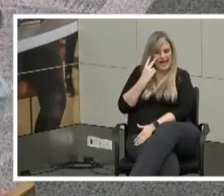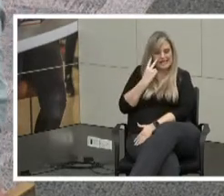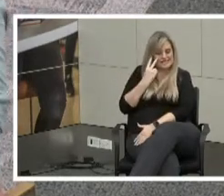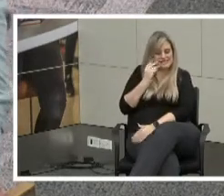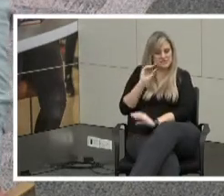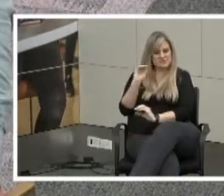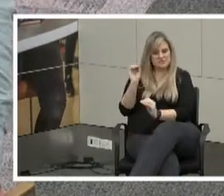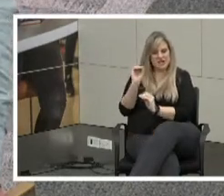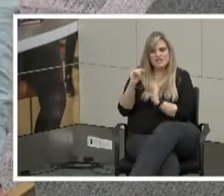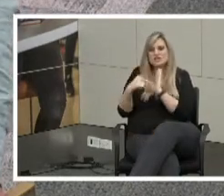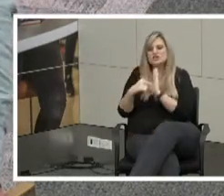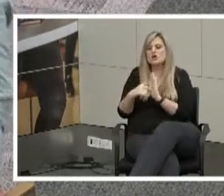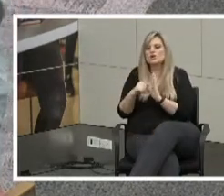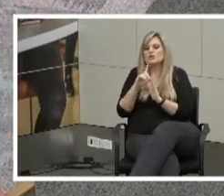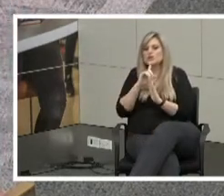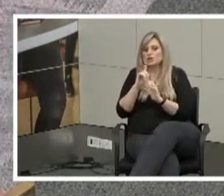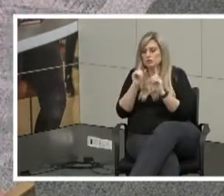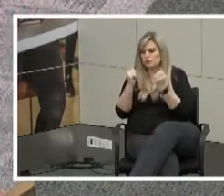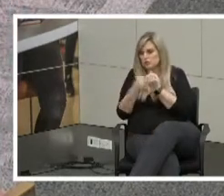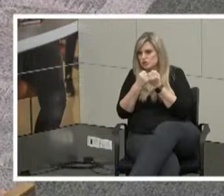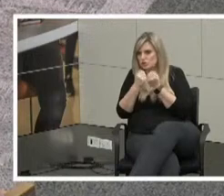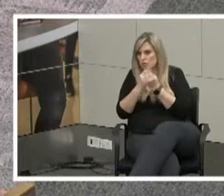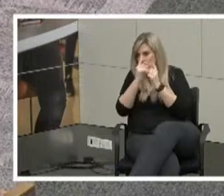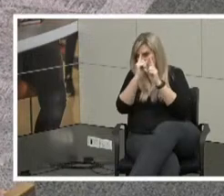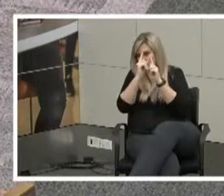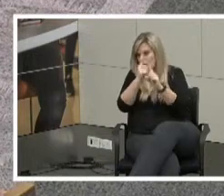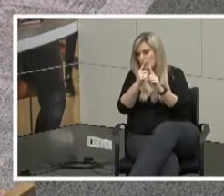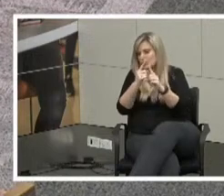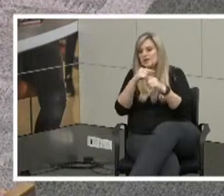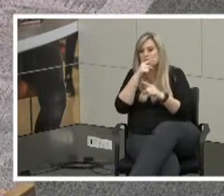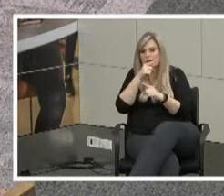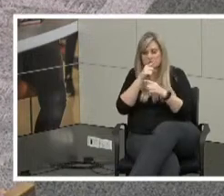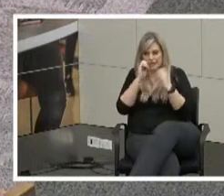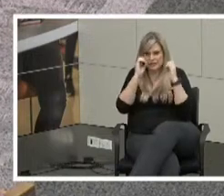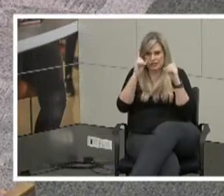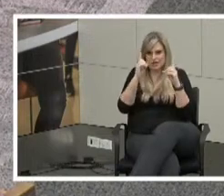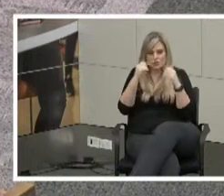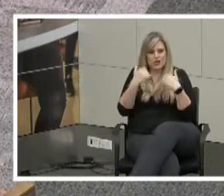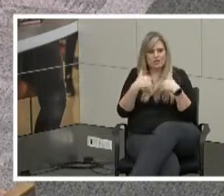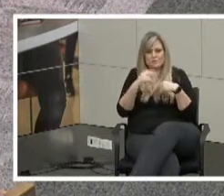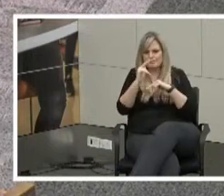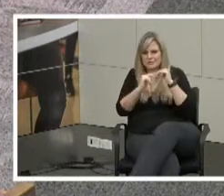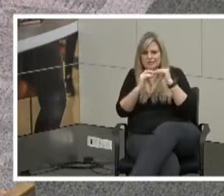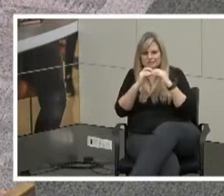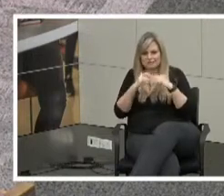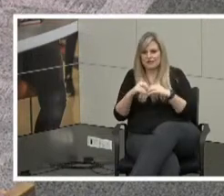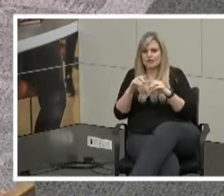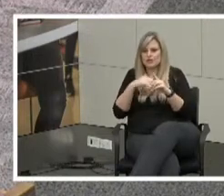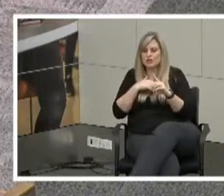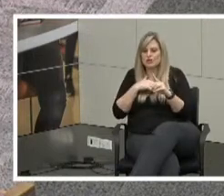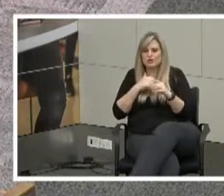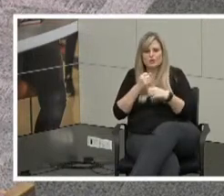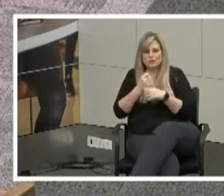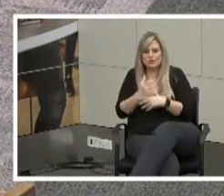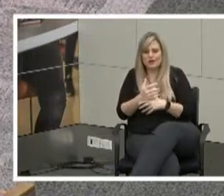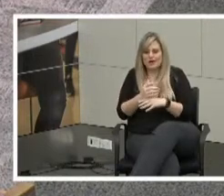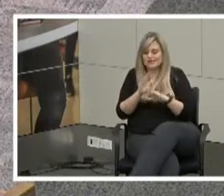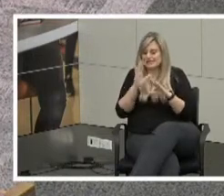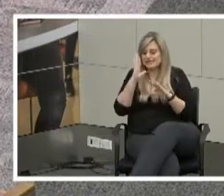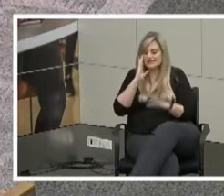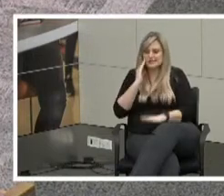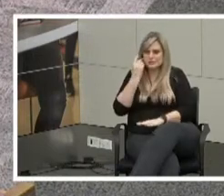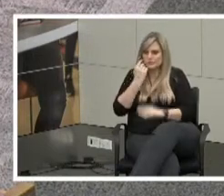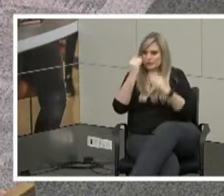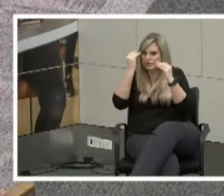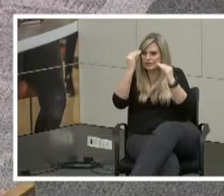the aspirations of public education while our facilities decline you drive away the experienced professionals that make our great schools